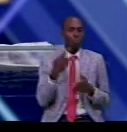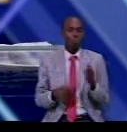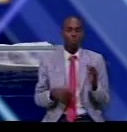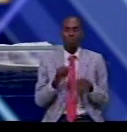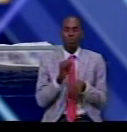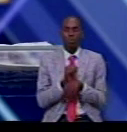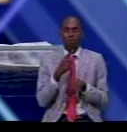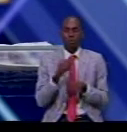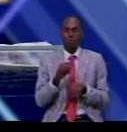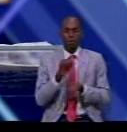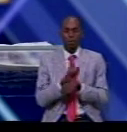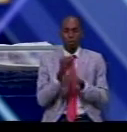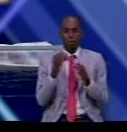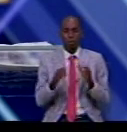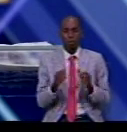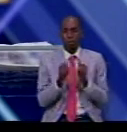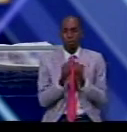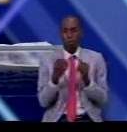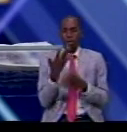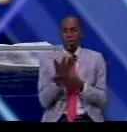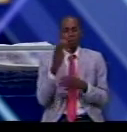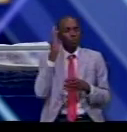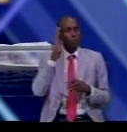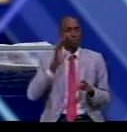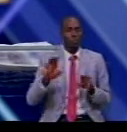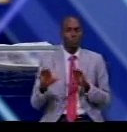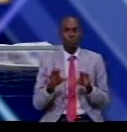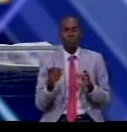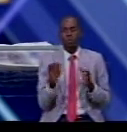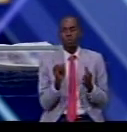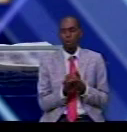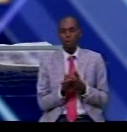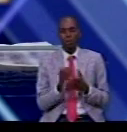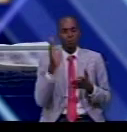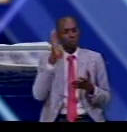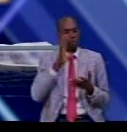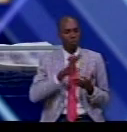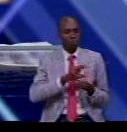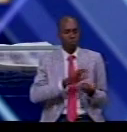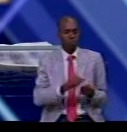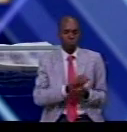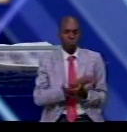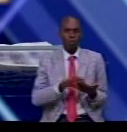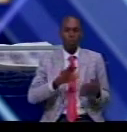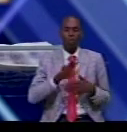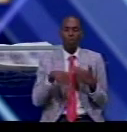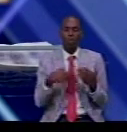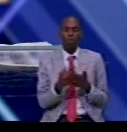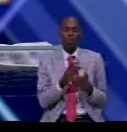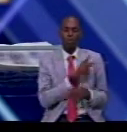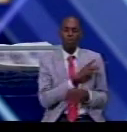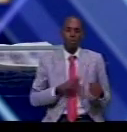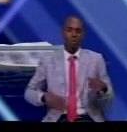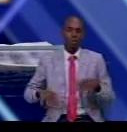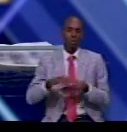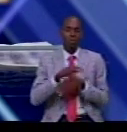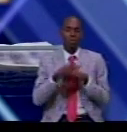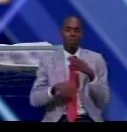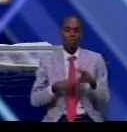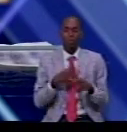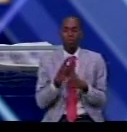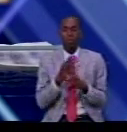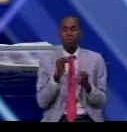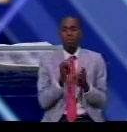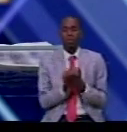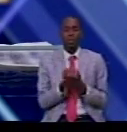The stone without hand that crushed the Nebuchadnezzar, that will crush all the kingdoms of the world, that stone is